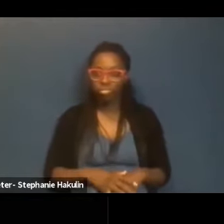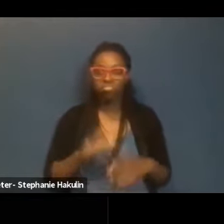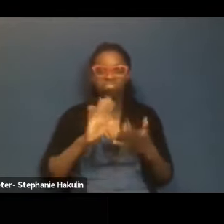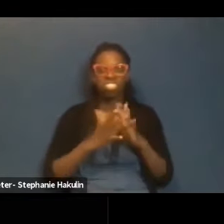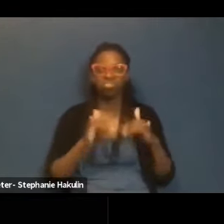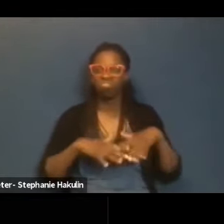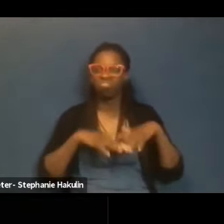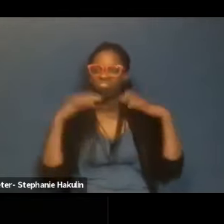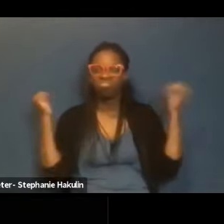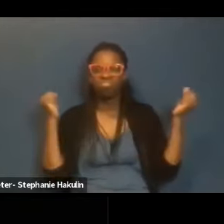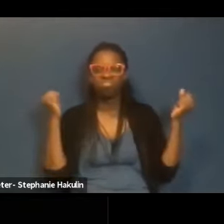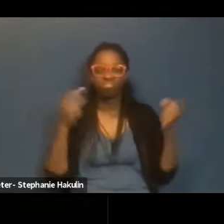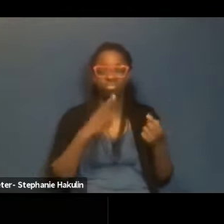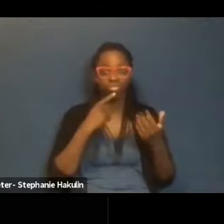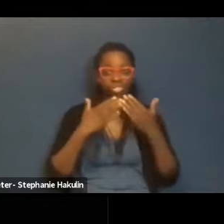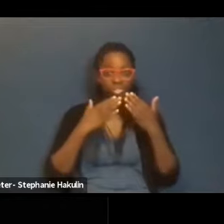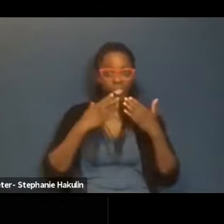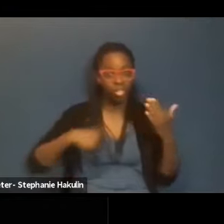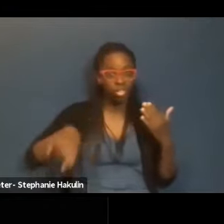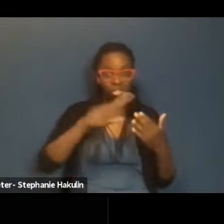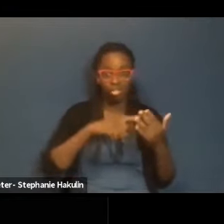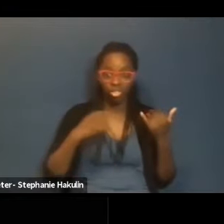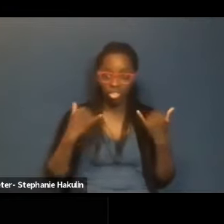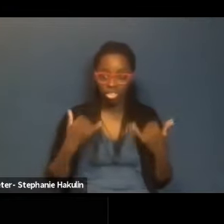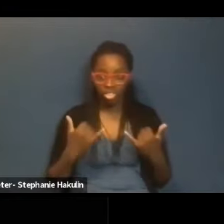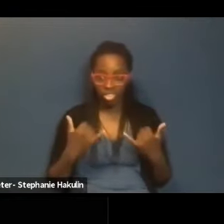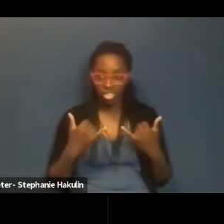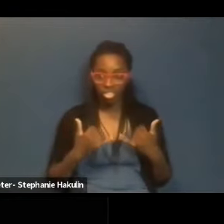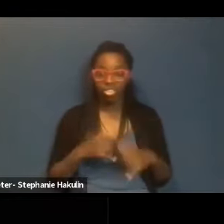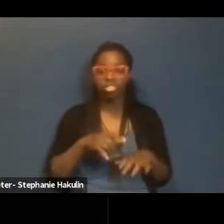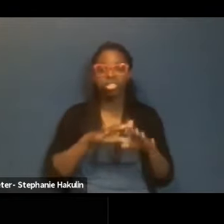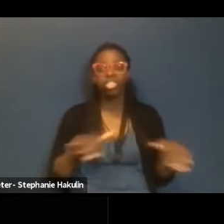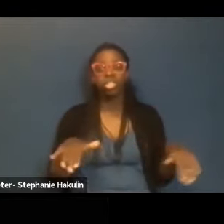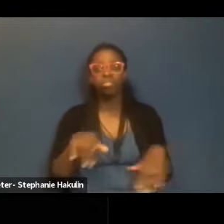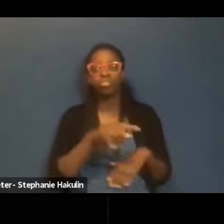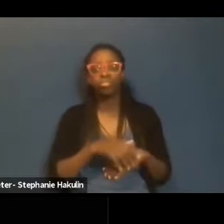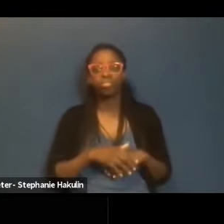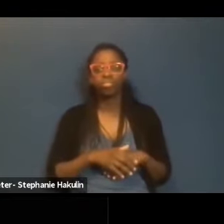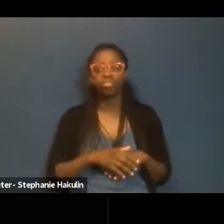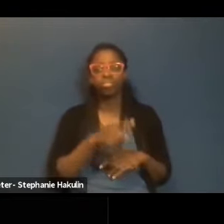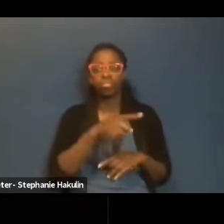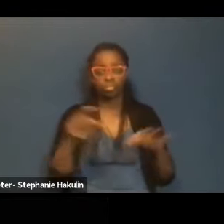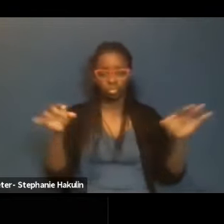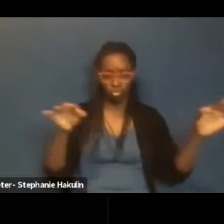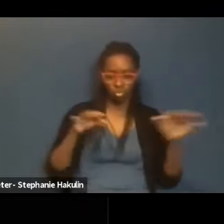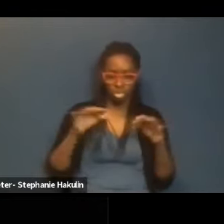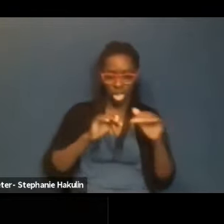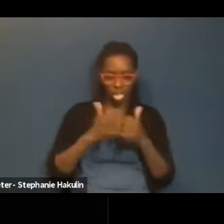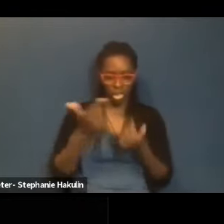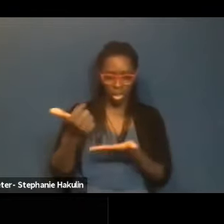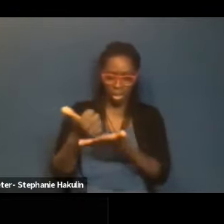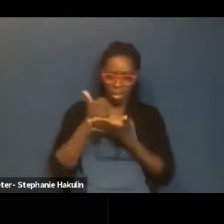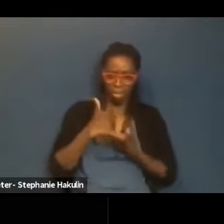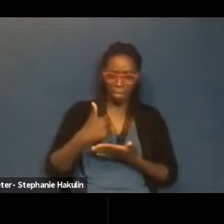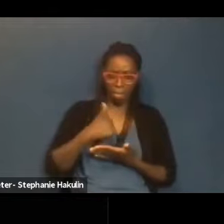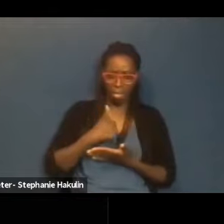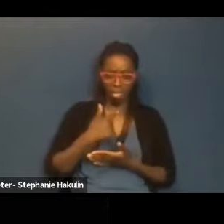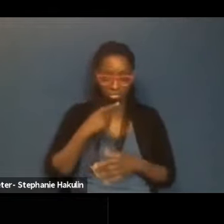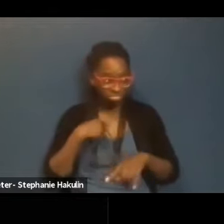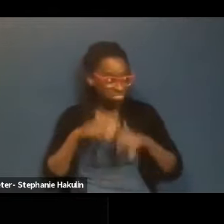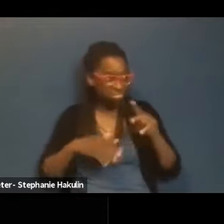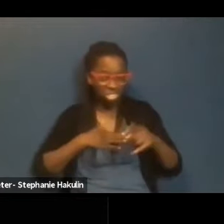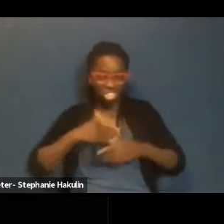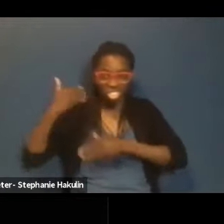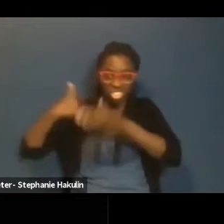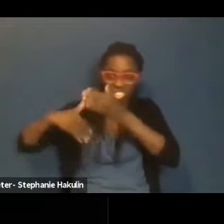child, let me tell you of the ways you held me when I couldn't, how my ancestor mama had a big belly too.